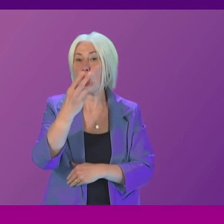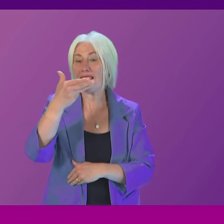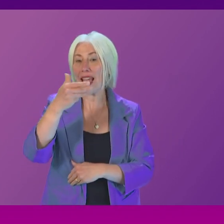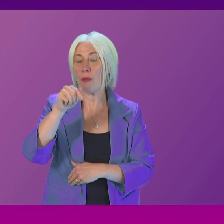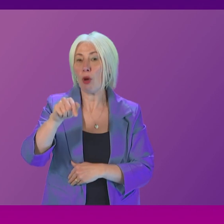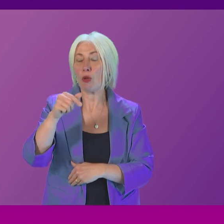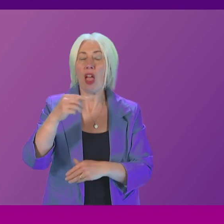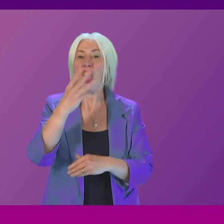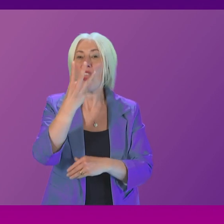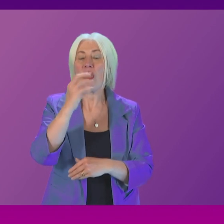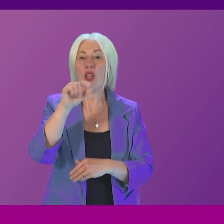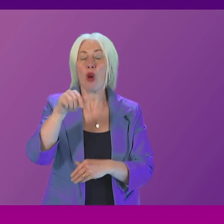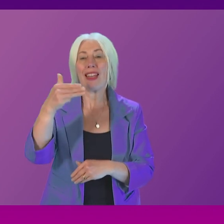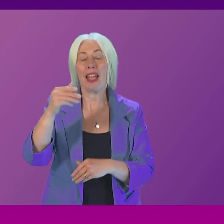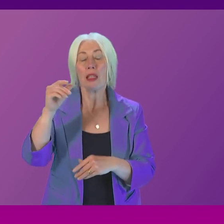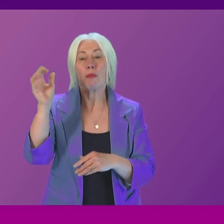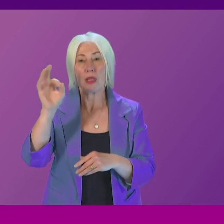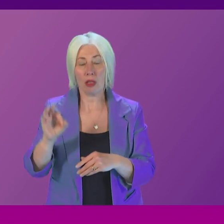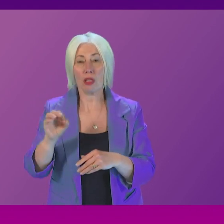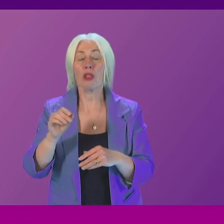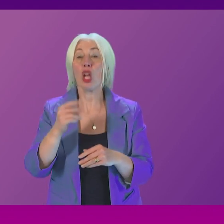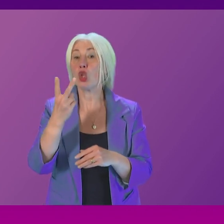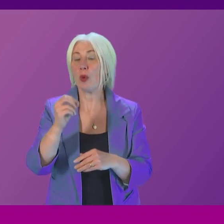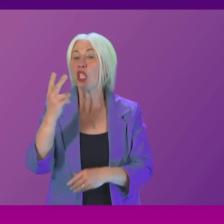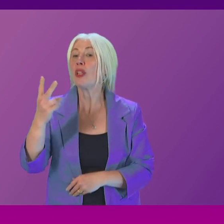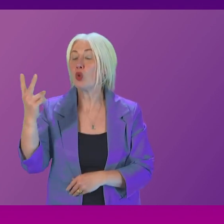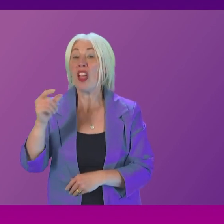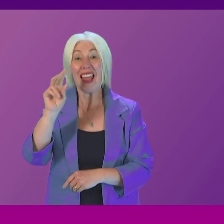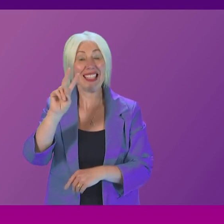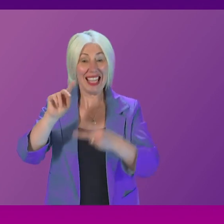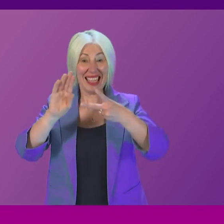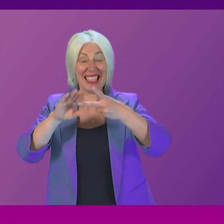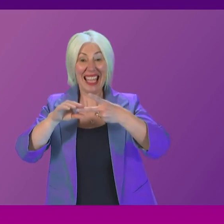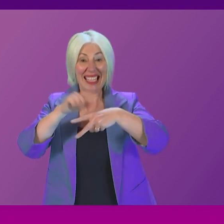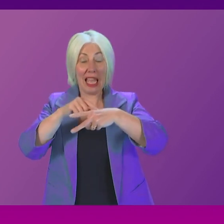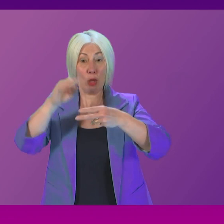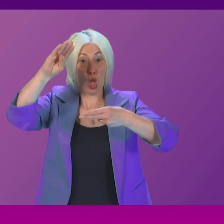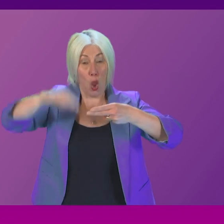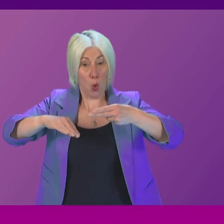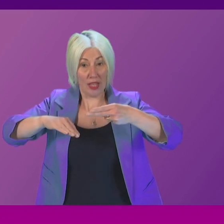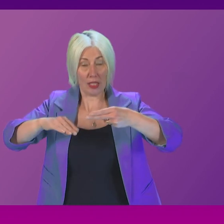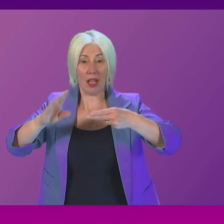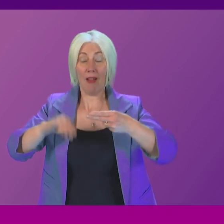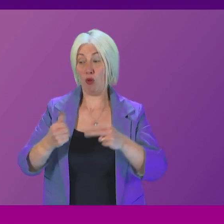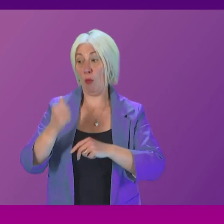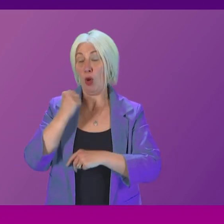percentage points in 2022. That is the second lowest it's been since our baseline year